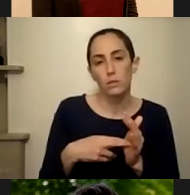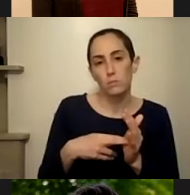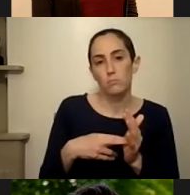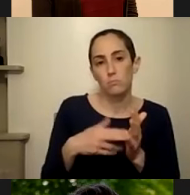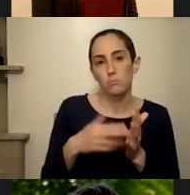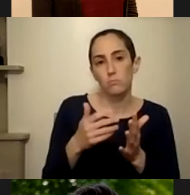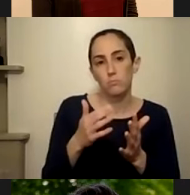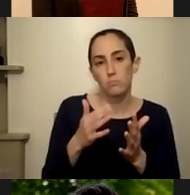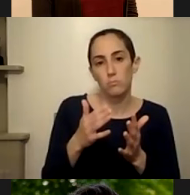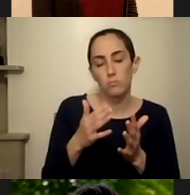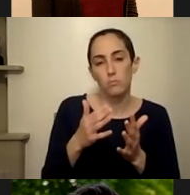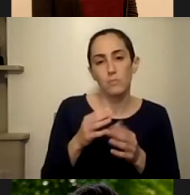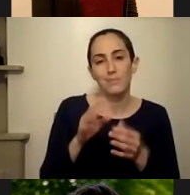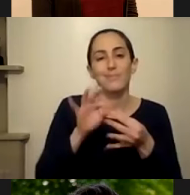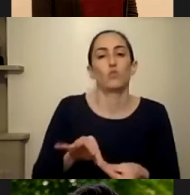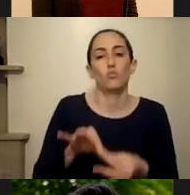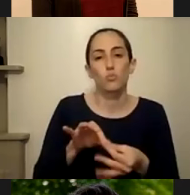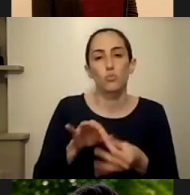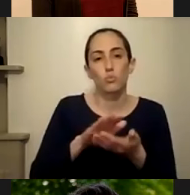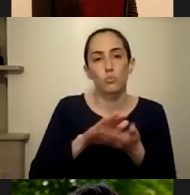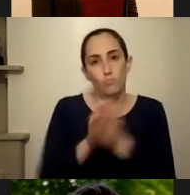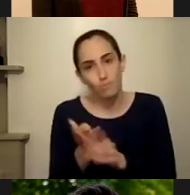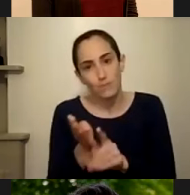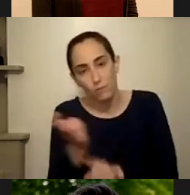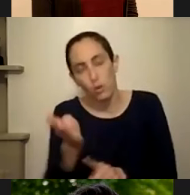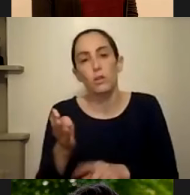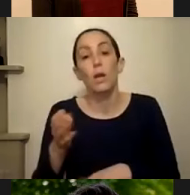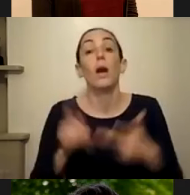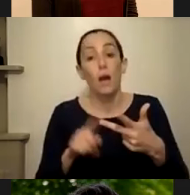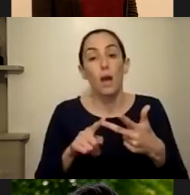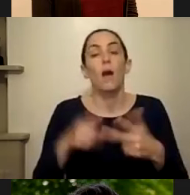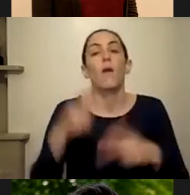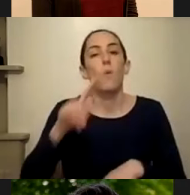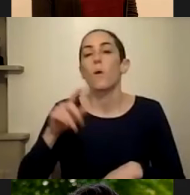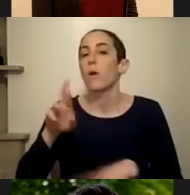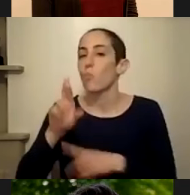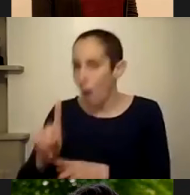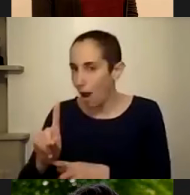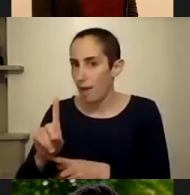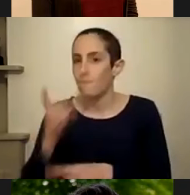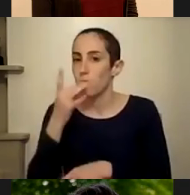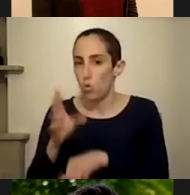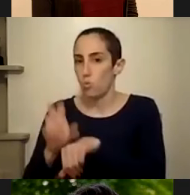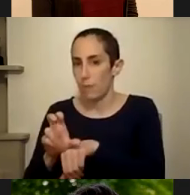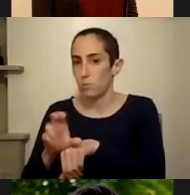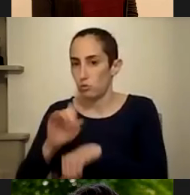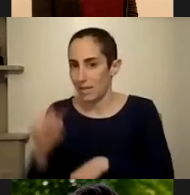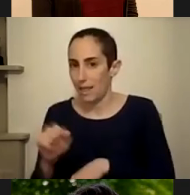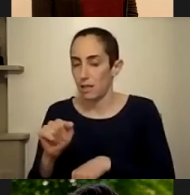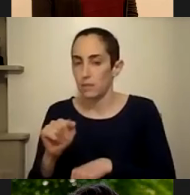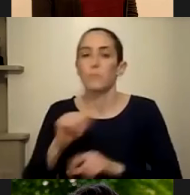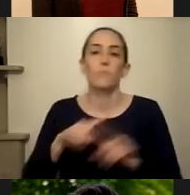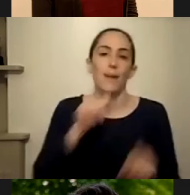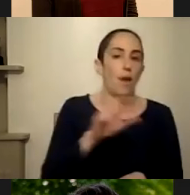the differentiating paths to rod photoreceptor cells, but not cone photoreceptor cells. So we use a combination of these